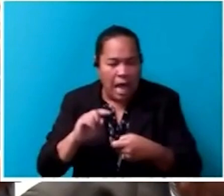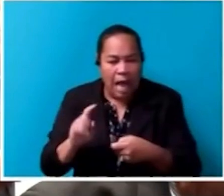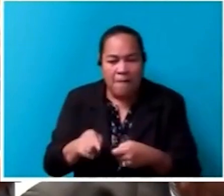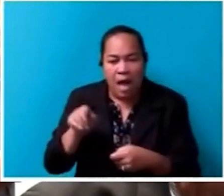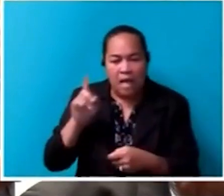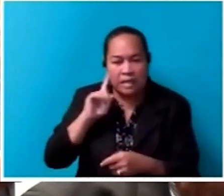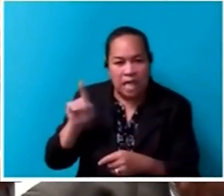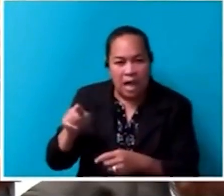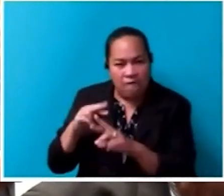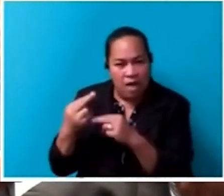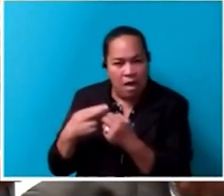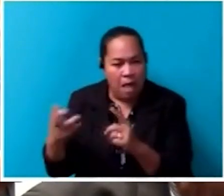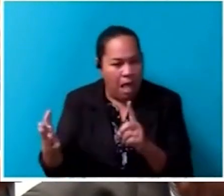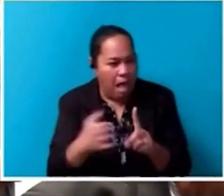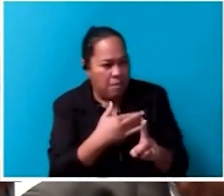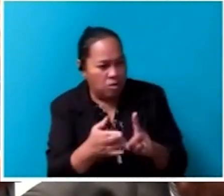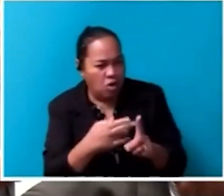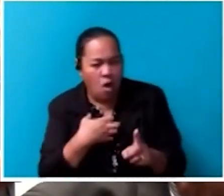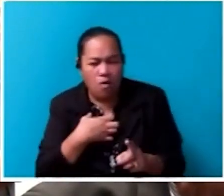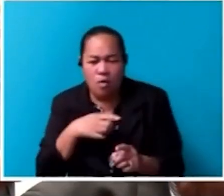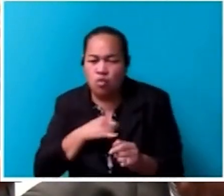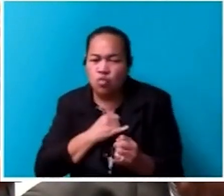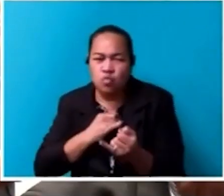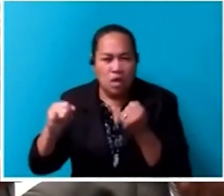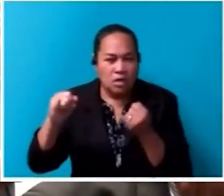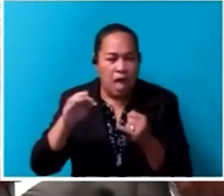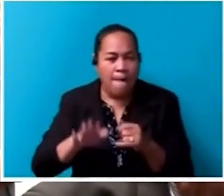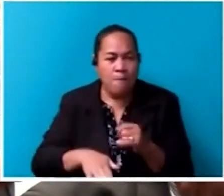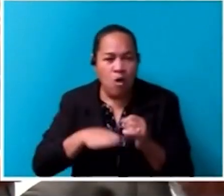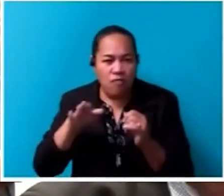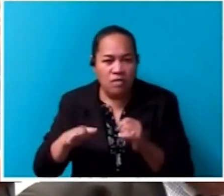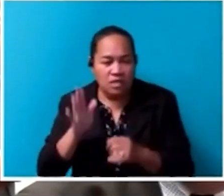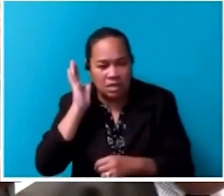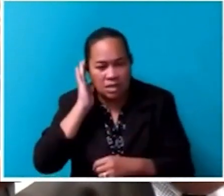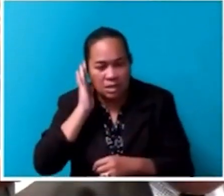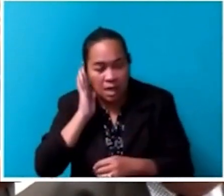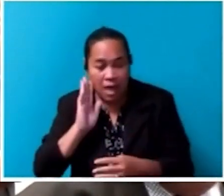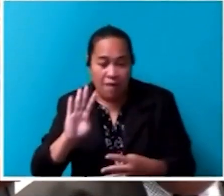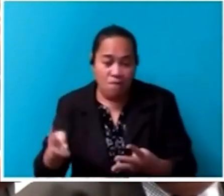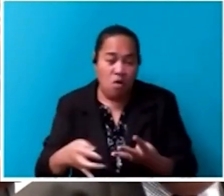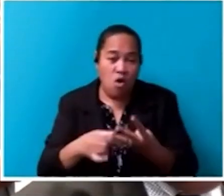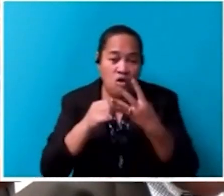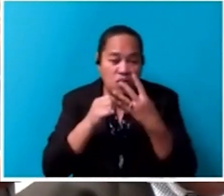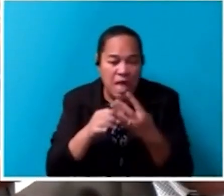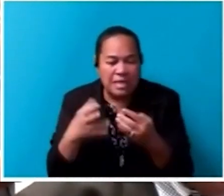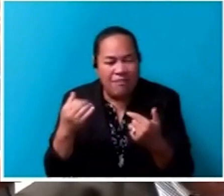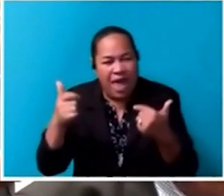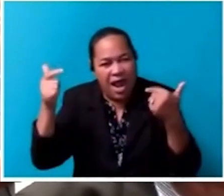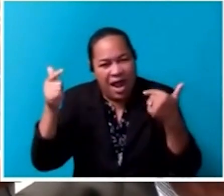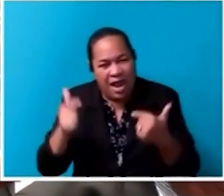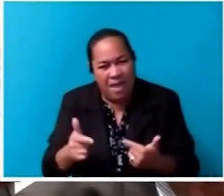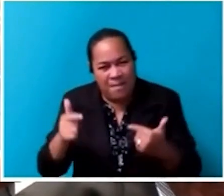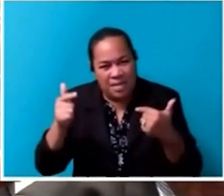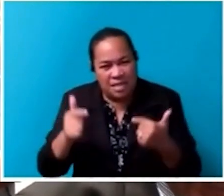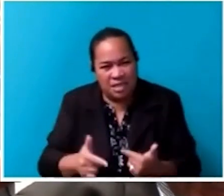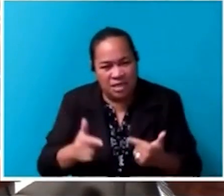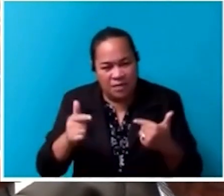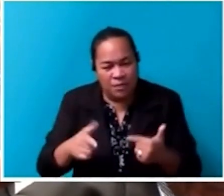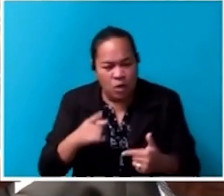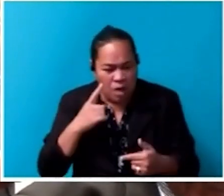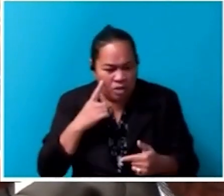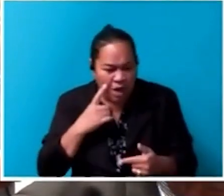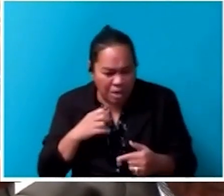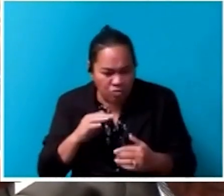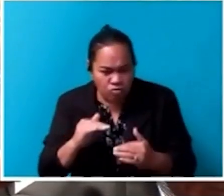neglect, or extreme poverty. 4th, resource limitations. Scaling up such